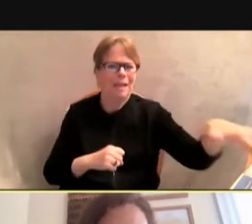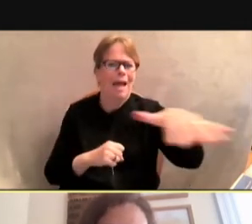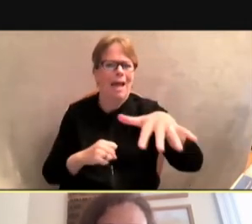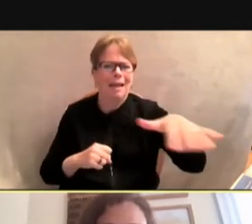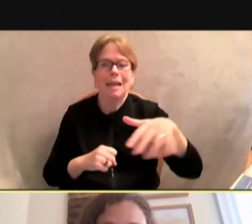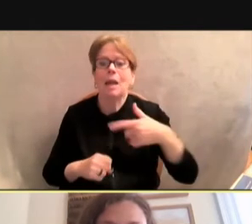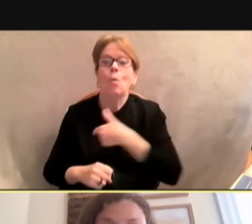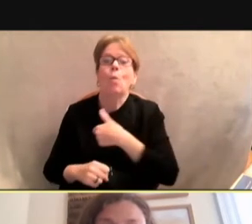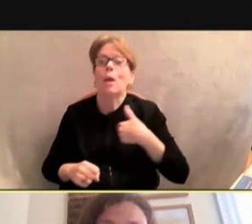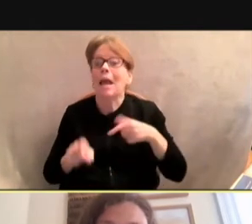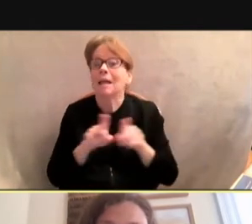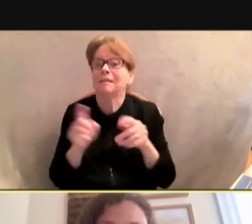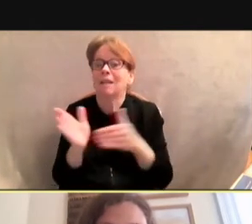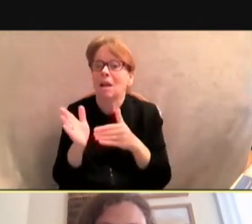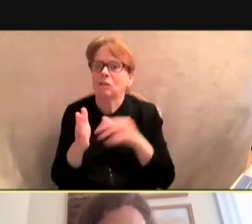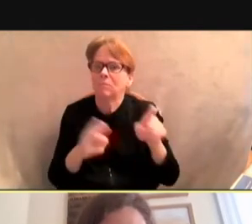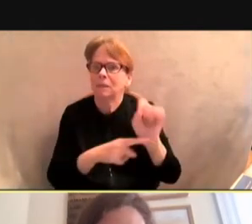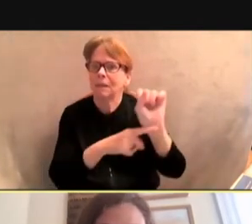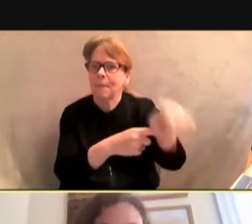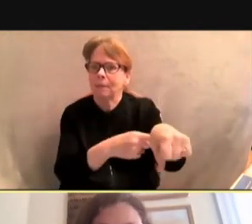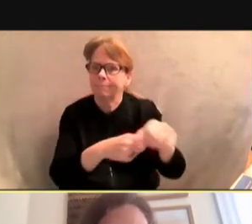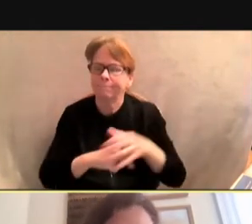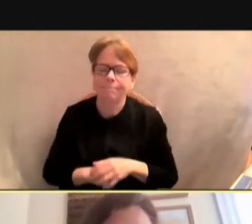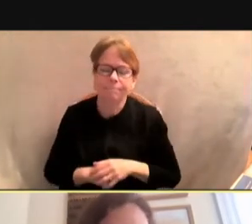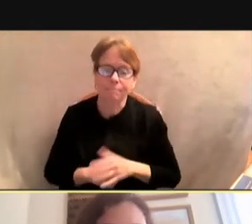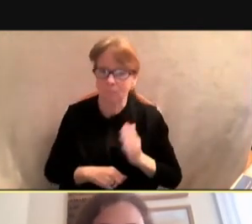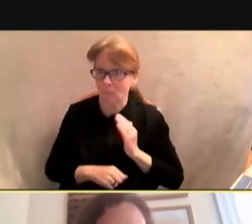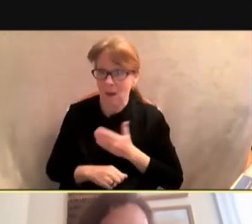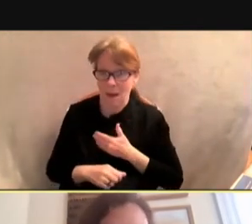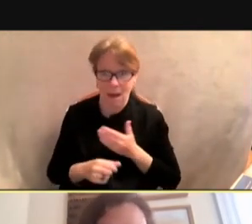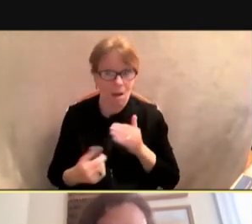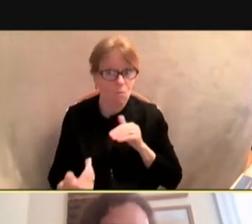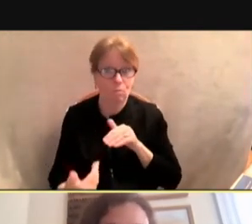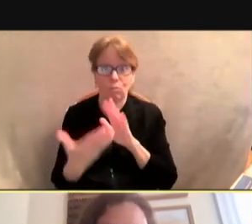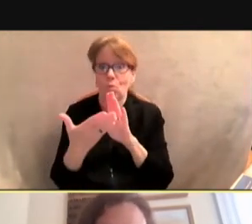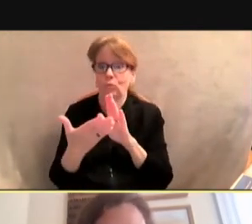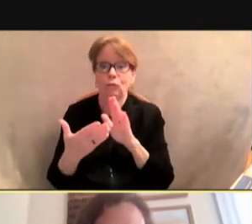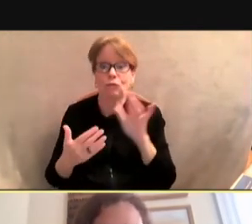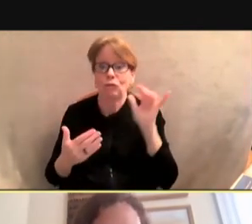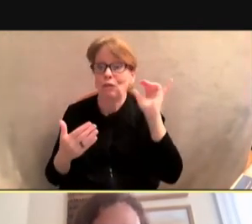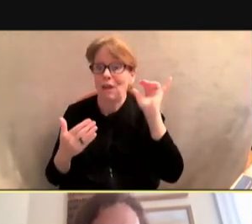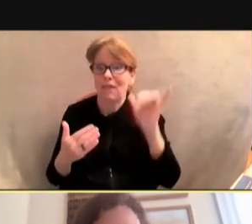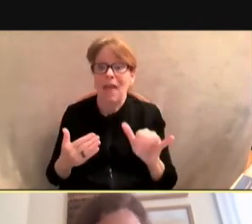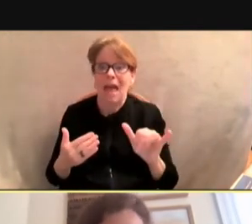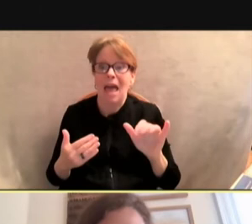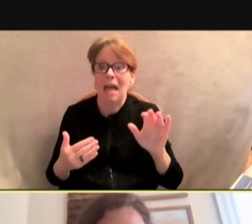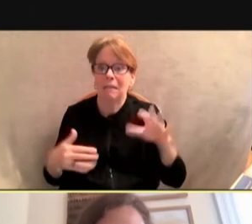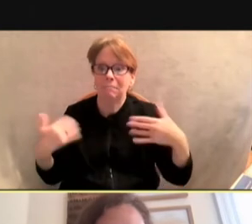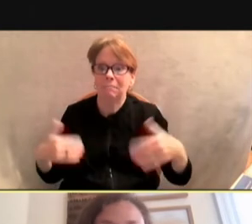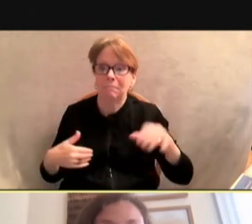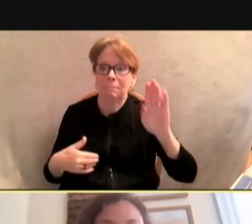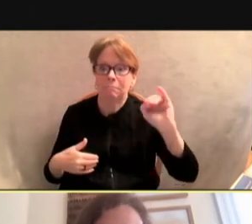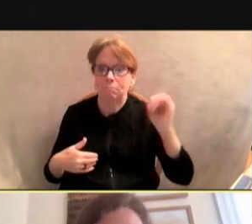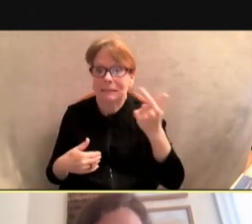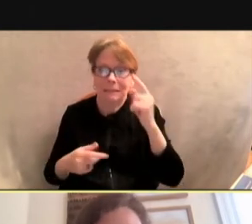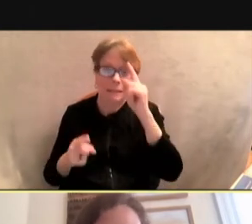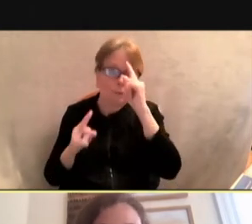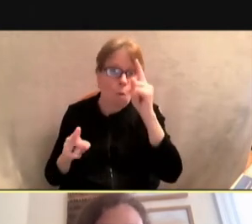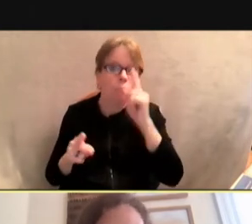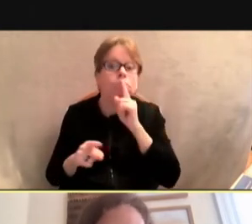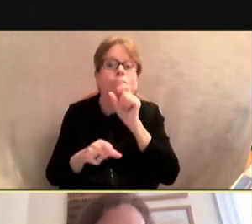this. So the approach that we have taken to making this very large goal happen is to